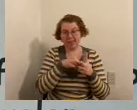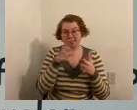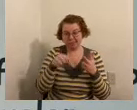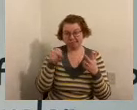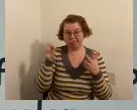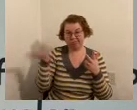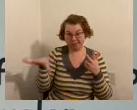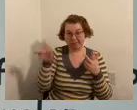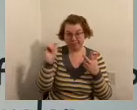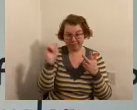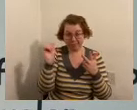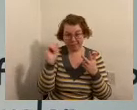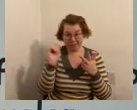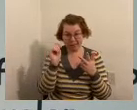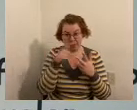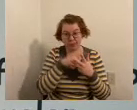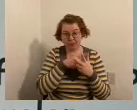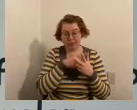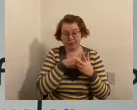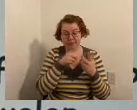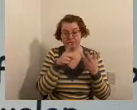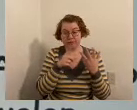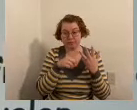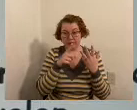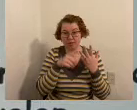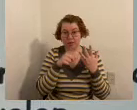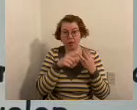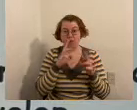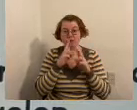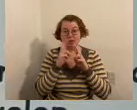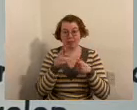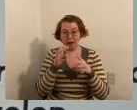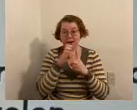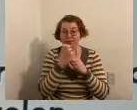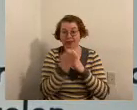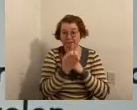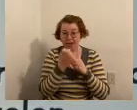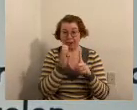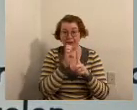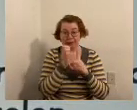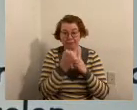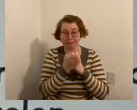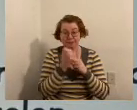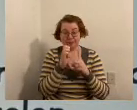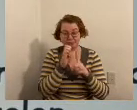waste. They go to the bathroom. They respond to their environment,